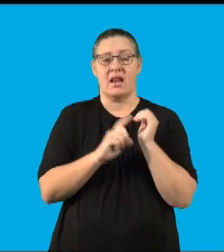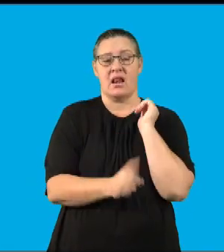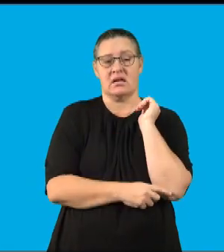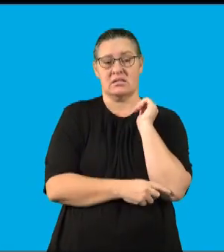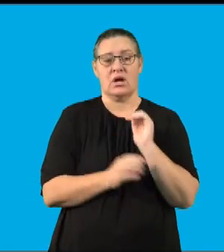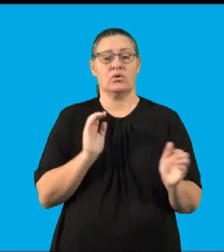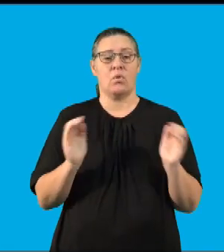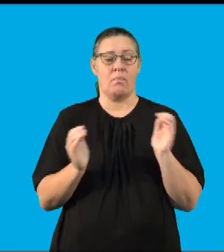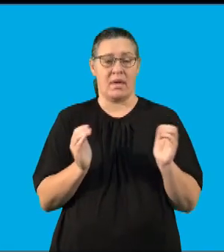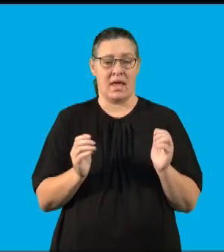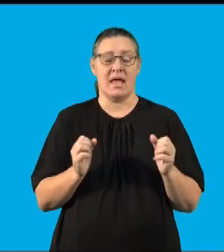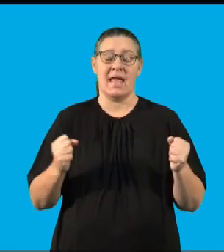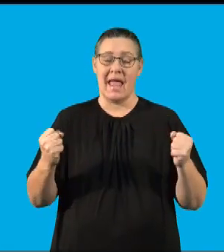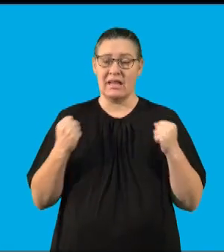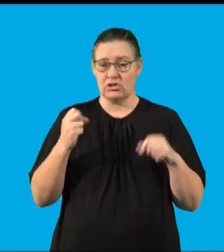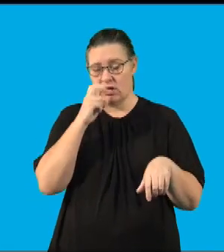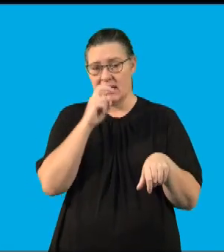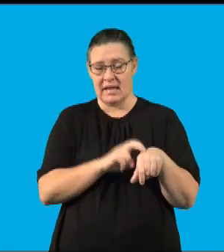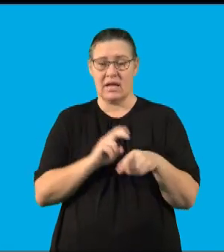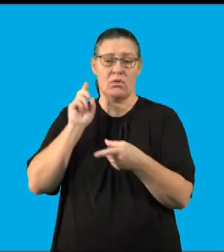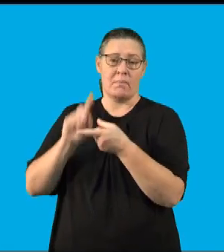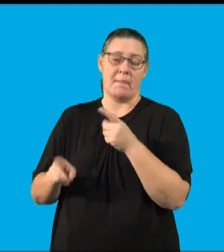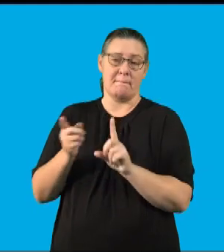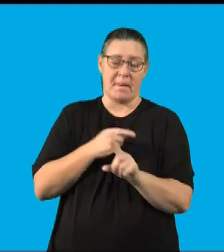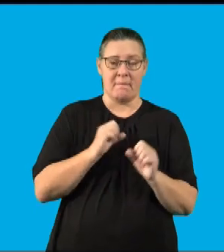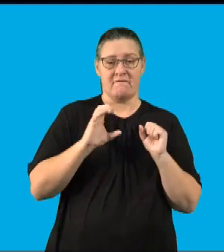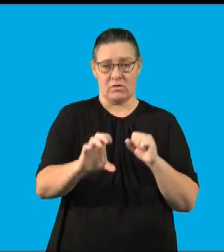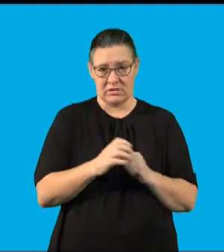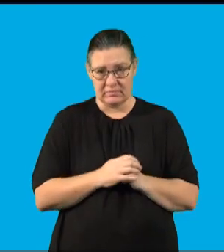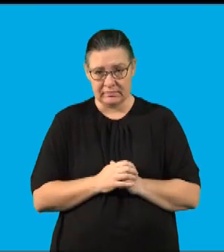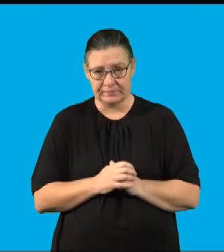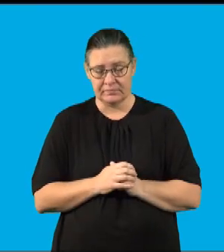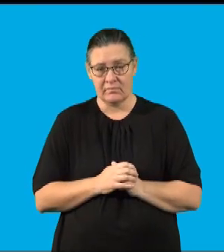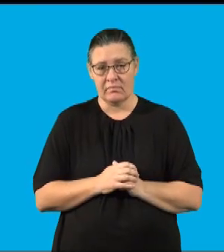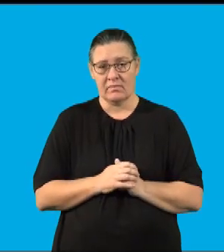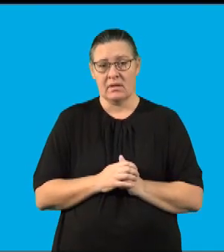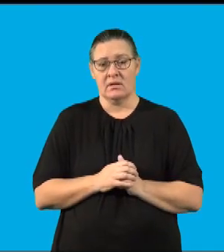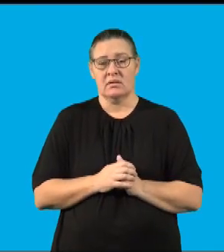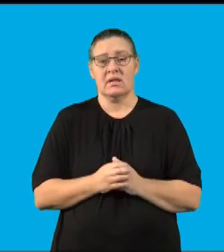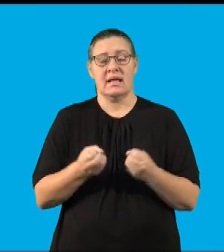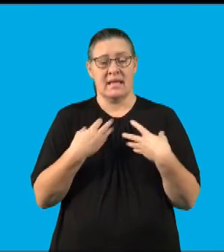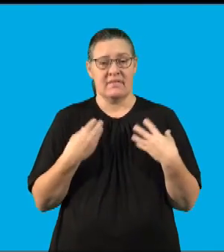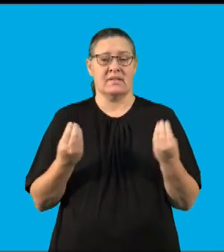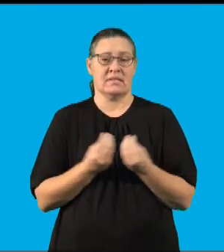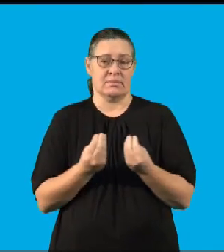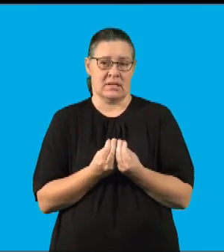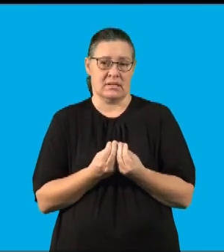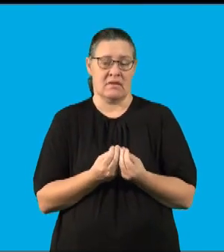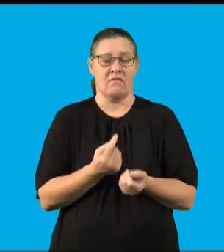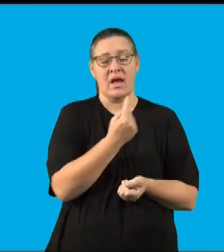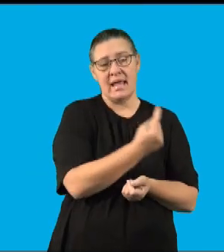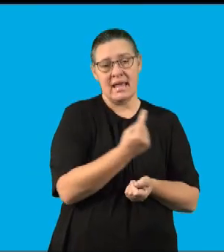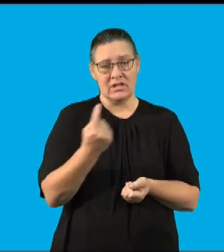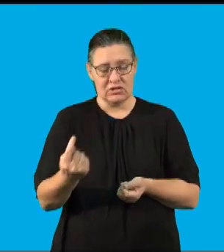then lastly to compare the energy that is needed to overcome the intermolecular force. So we can be given the substances And on